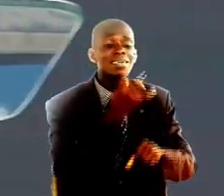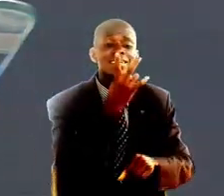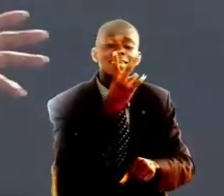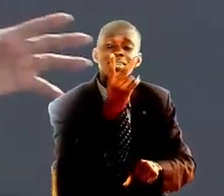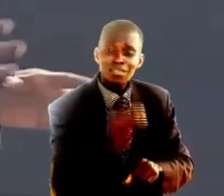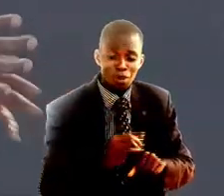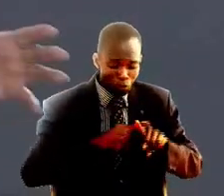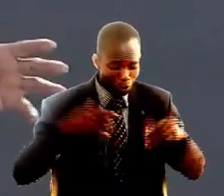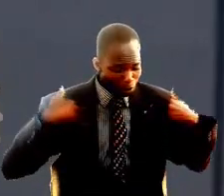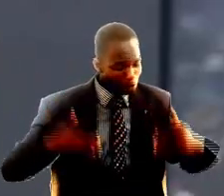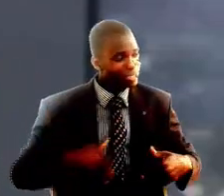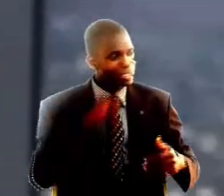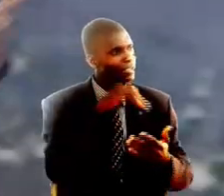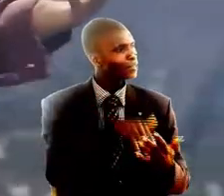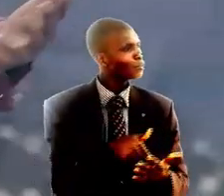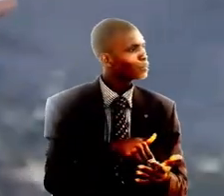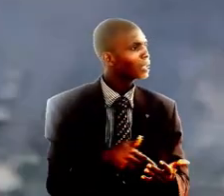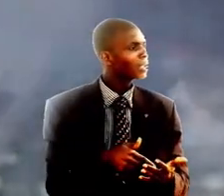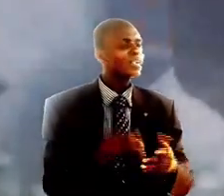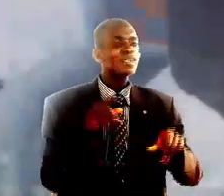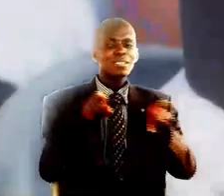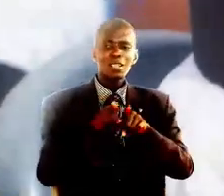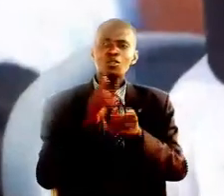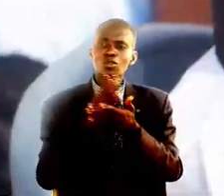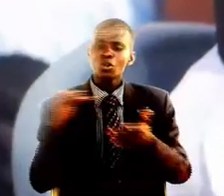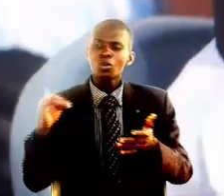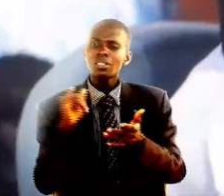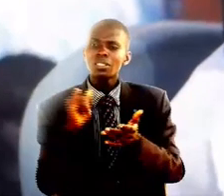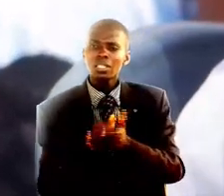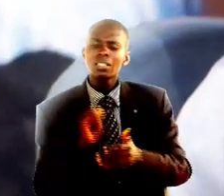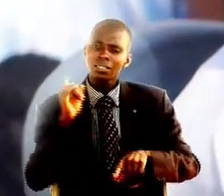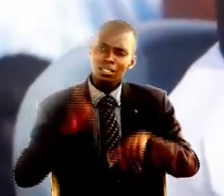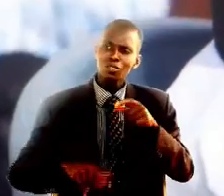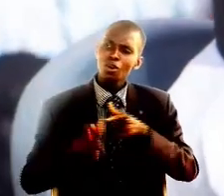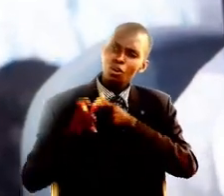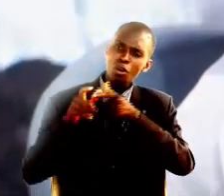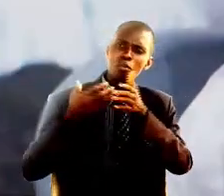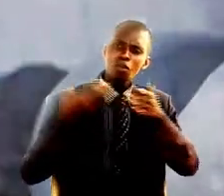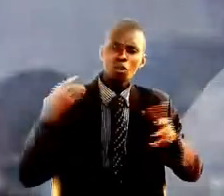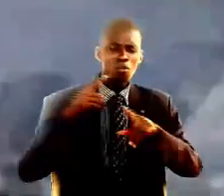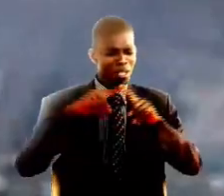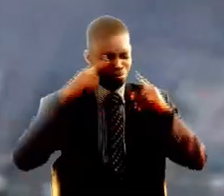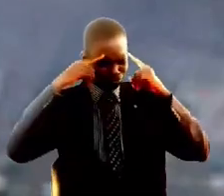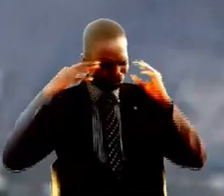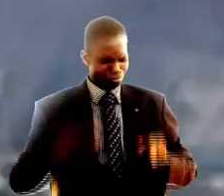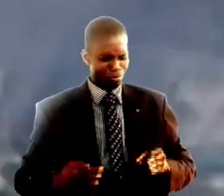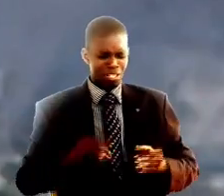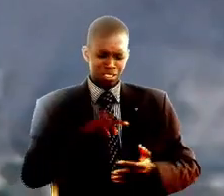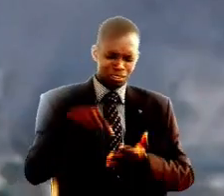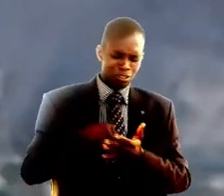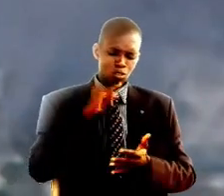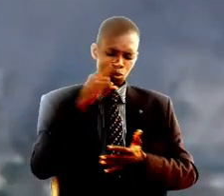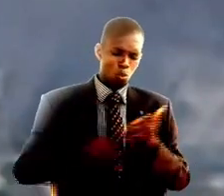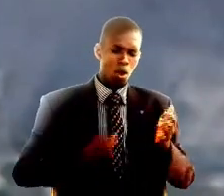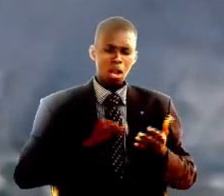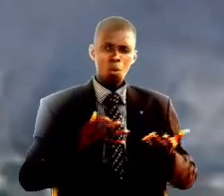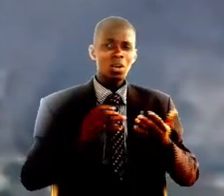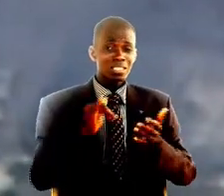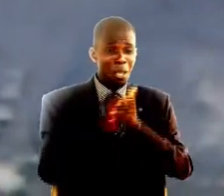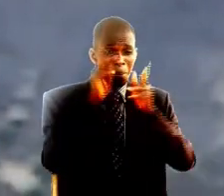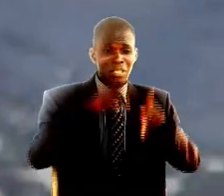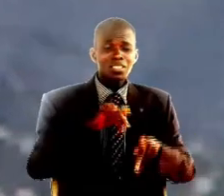that had not been running before, but all of a sudden just decided, this is what I want to be. And was about